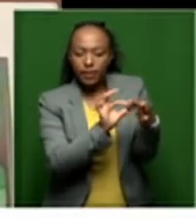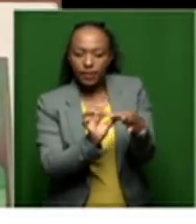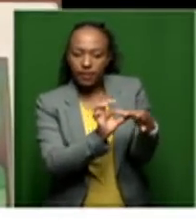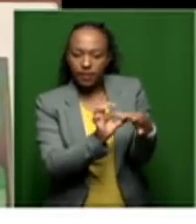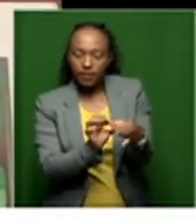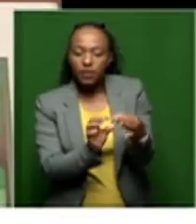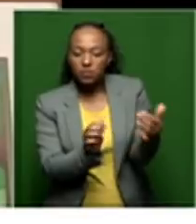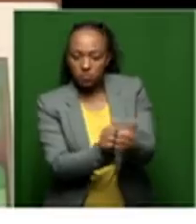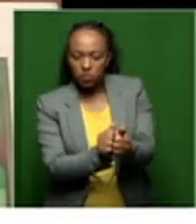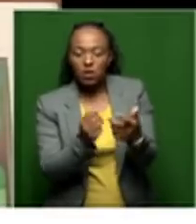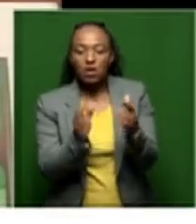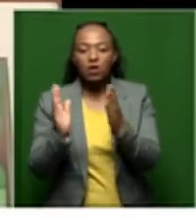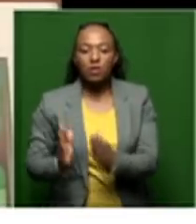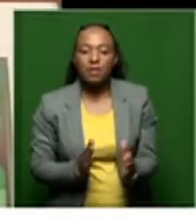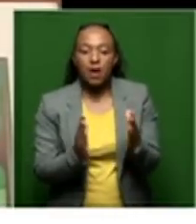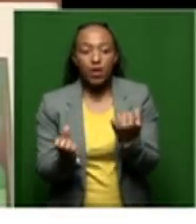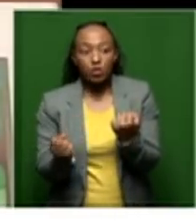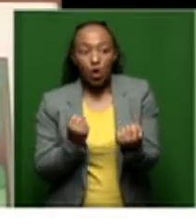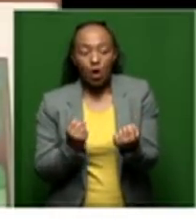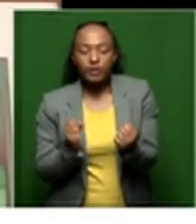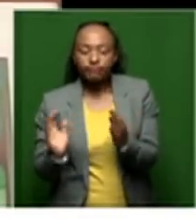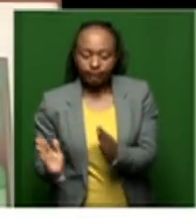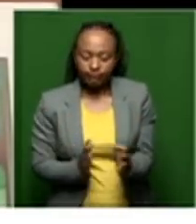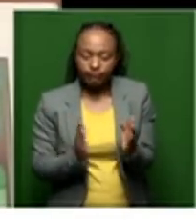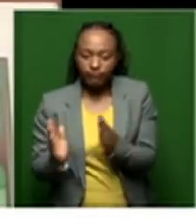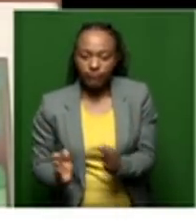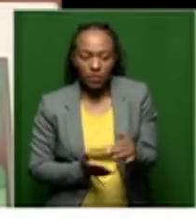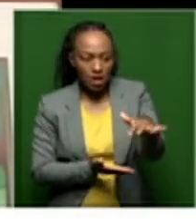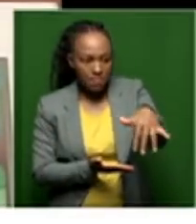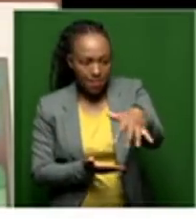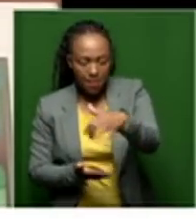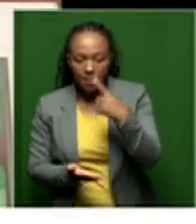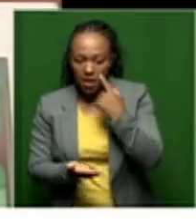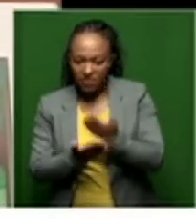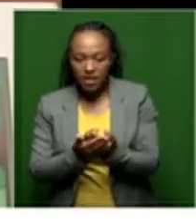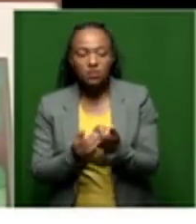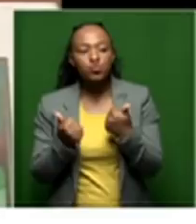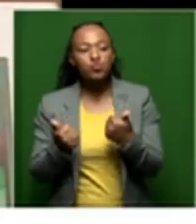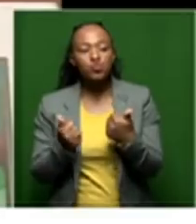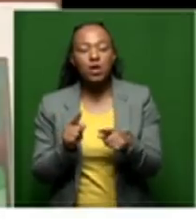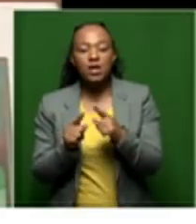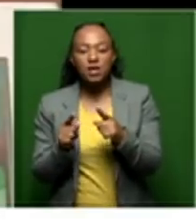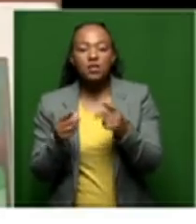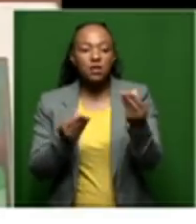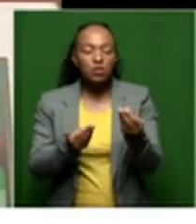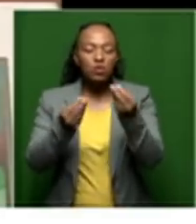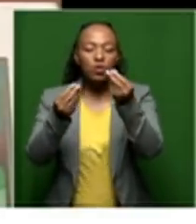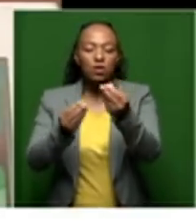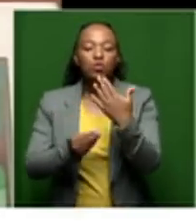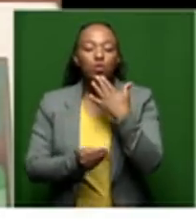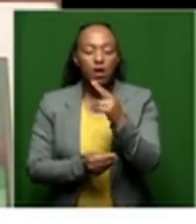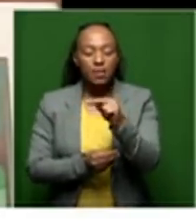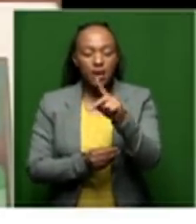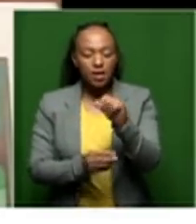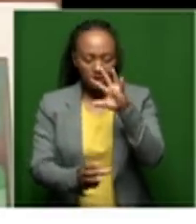preparation for court is actually done in real time, and it's not just a matter of transferring a docket, but the NPA